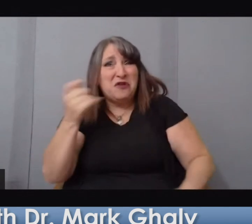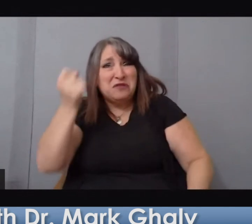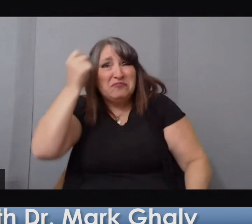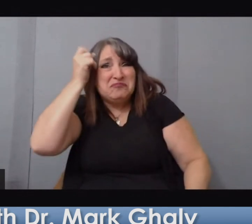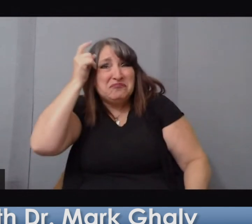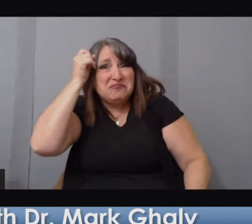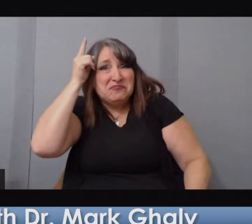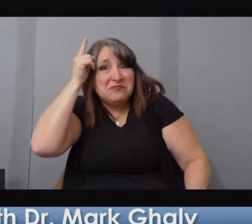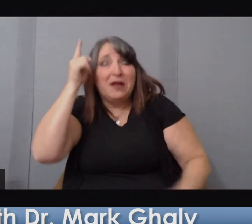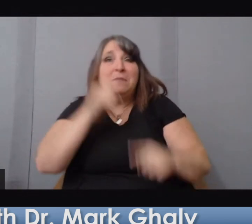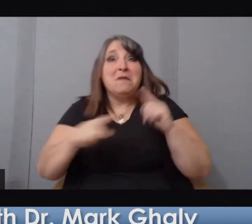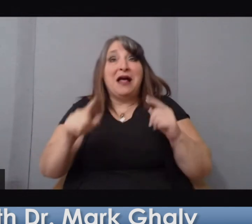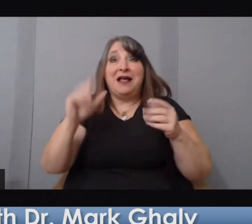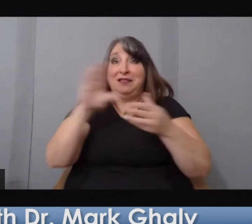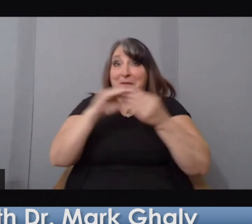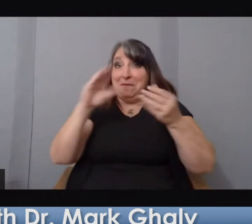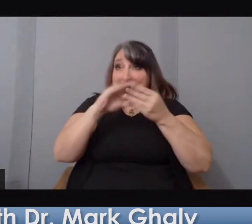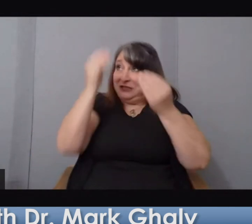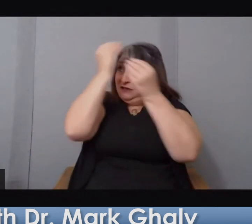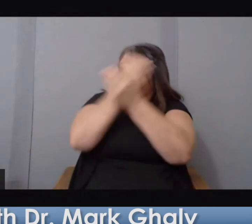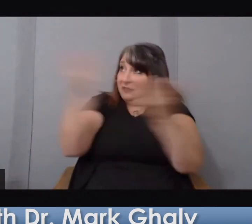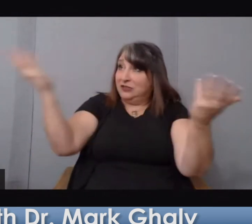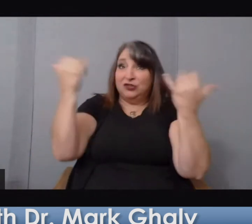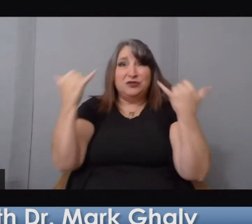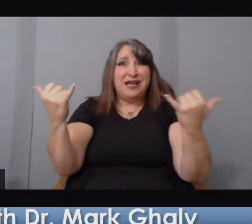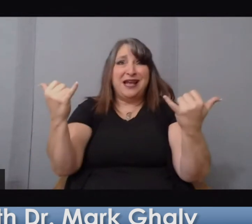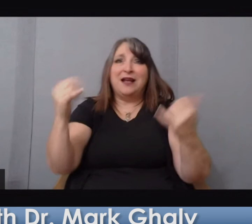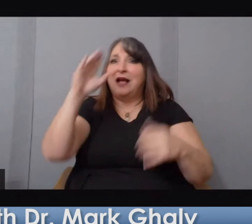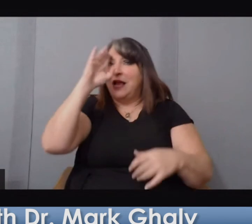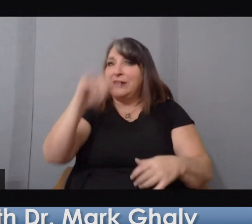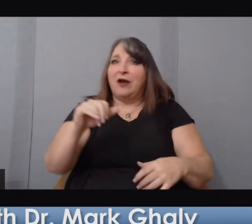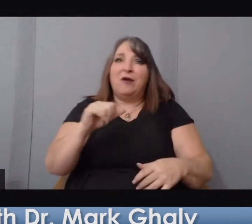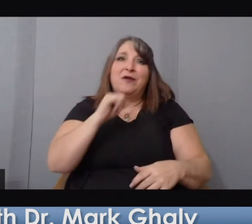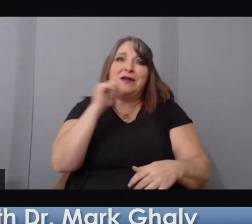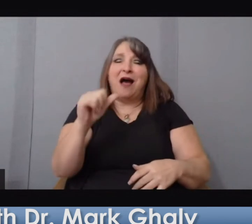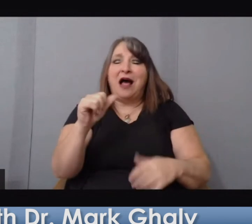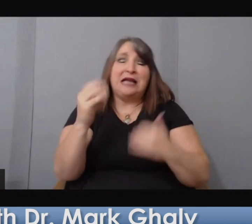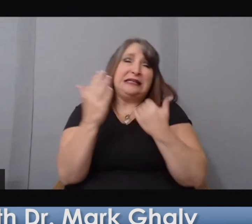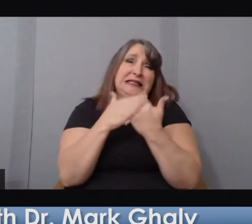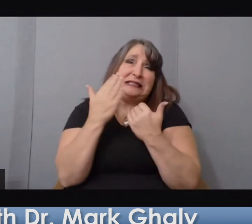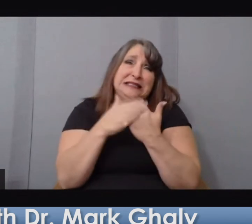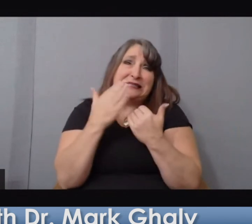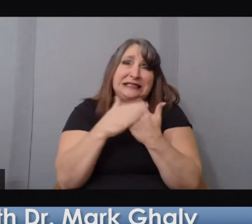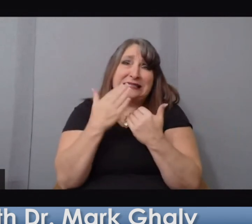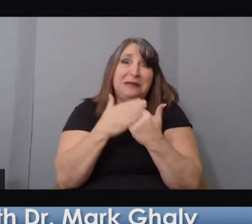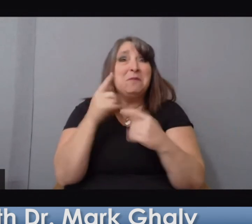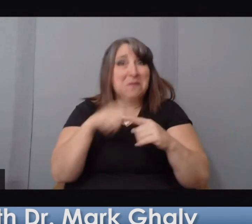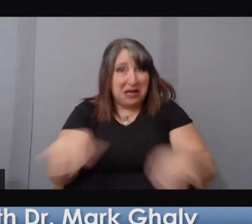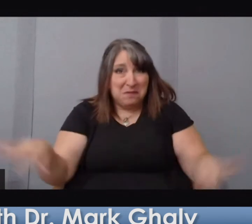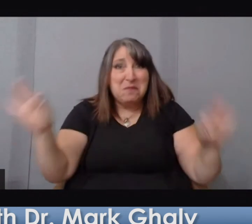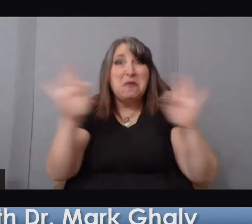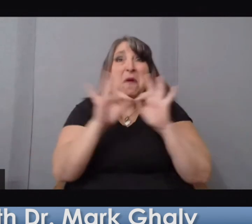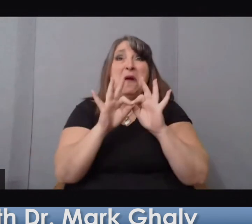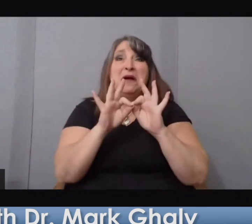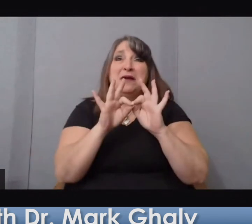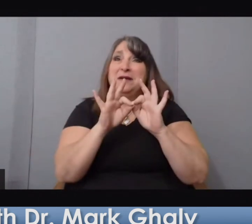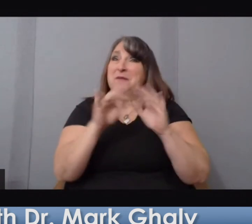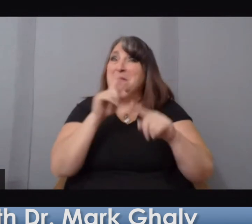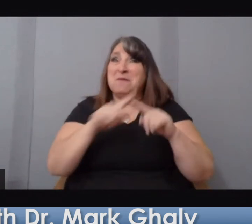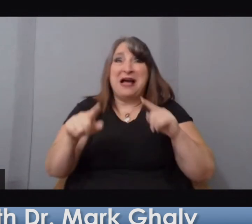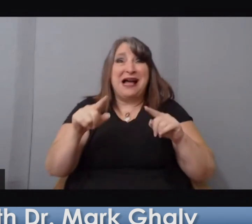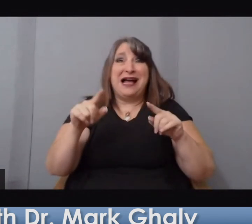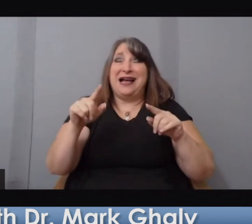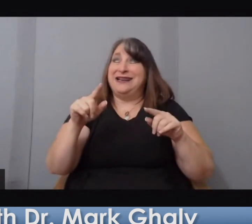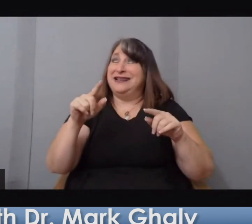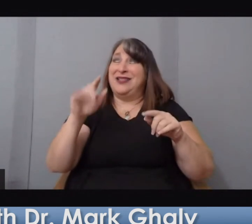the message that we give today isn't an easy one, but it's an important one. And as Dr. Pond mentioned, that rapid rise